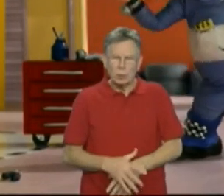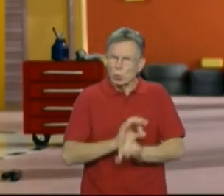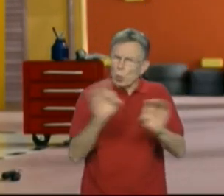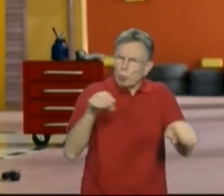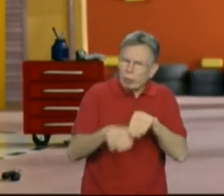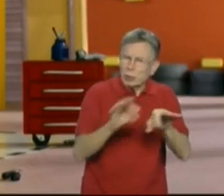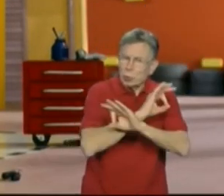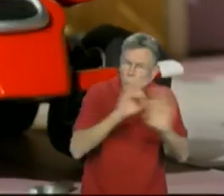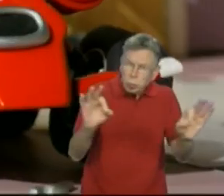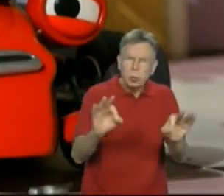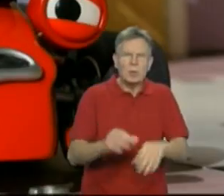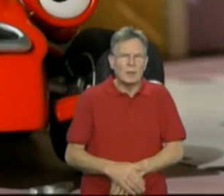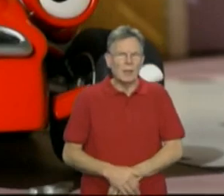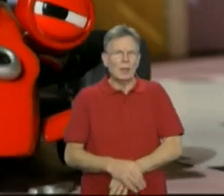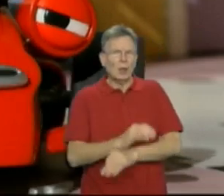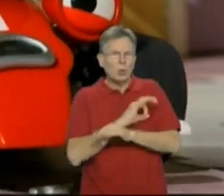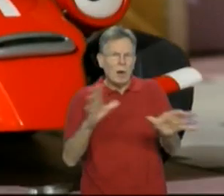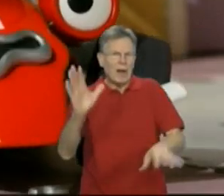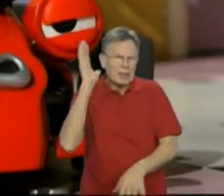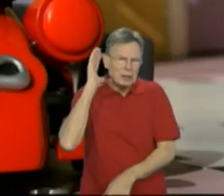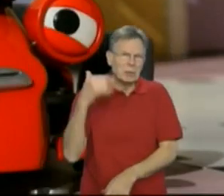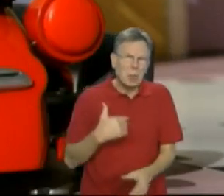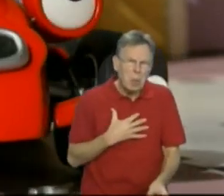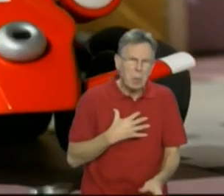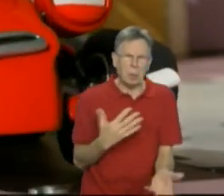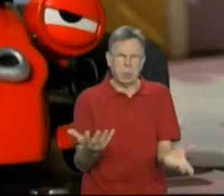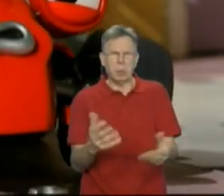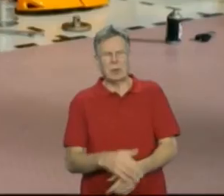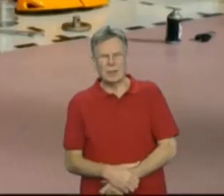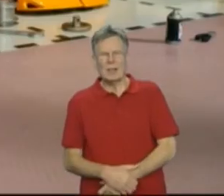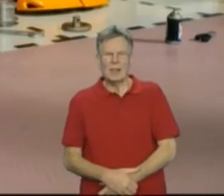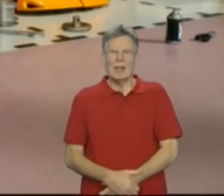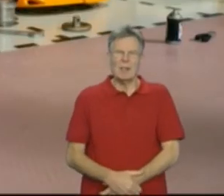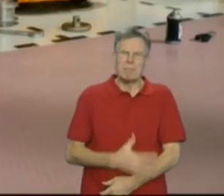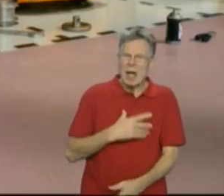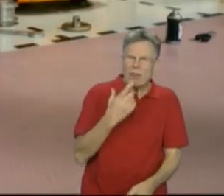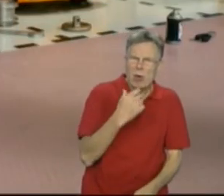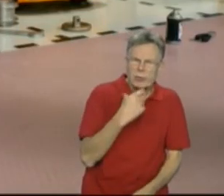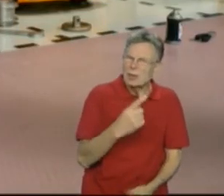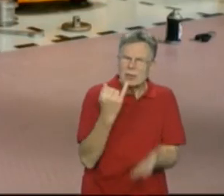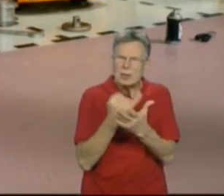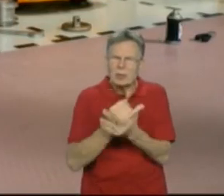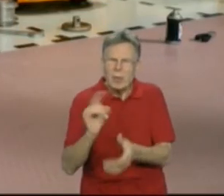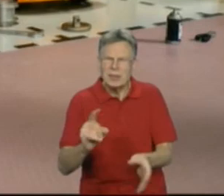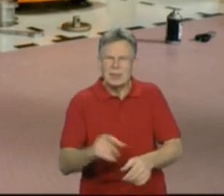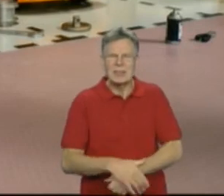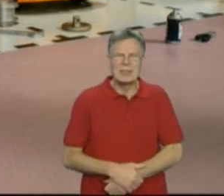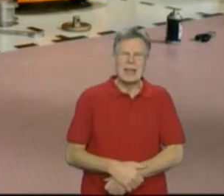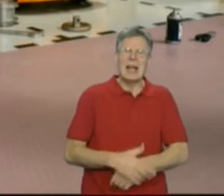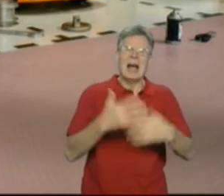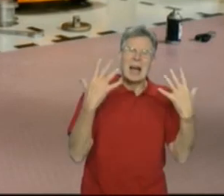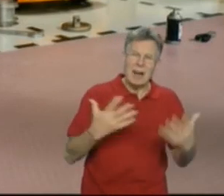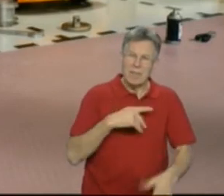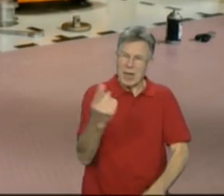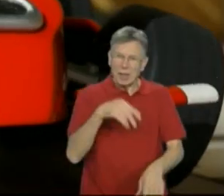Jamie. No one ever listens. Oh, la la, Rory. What is